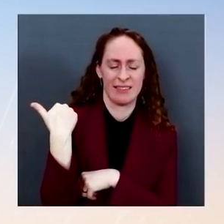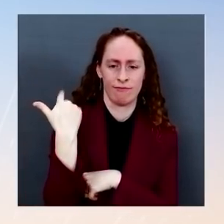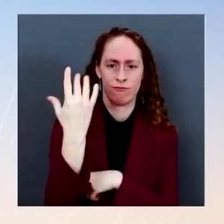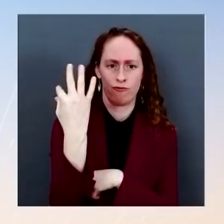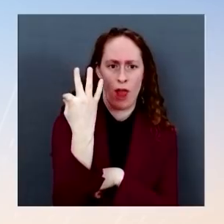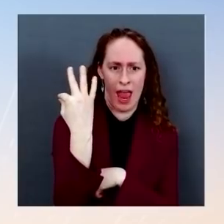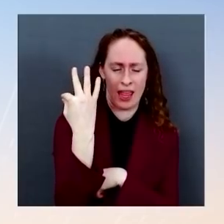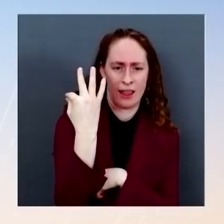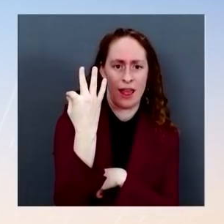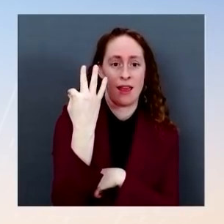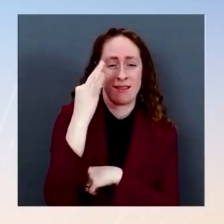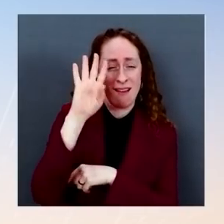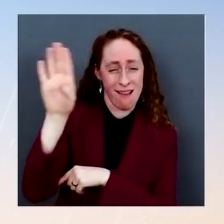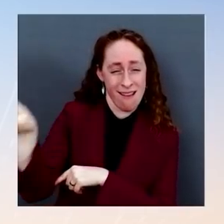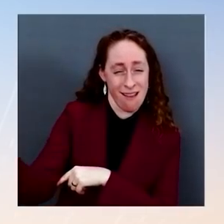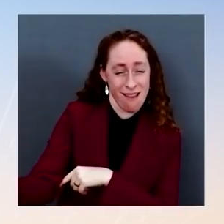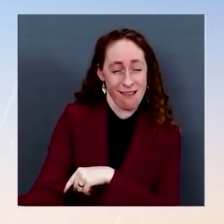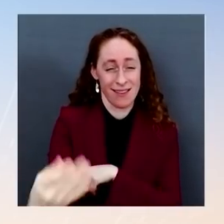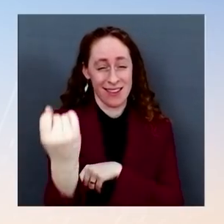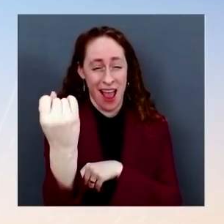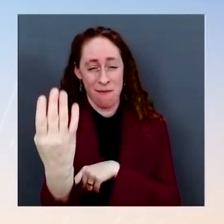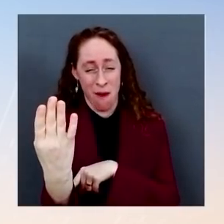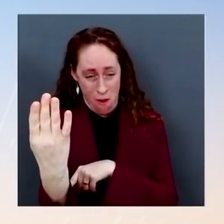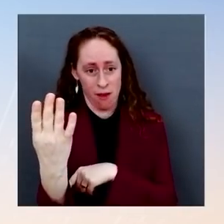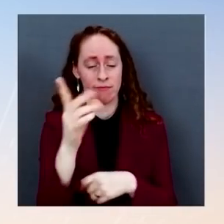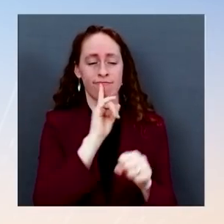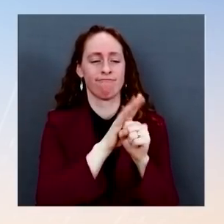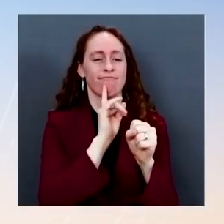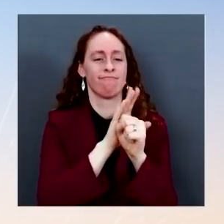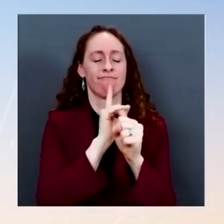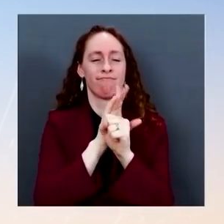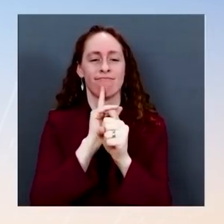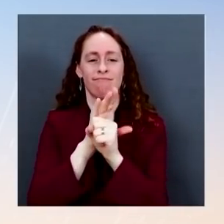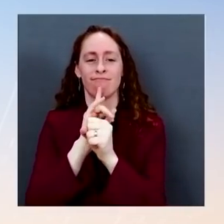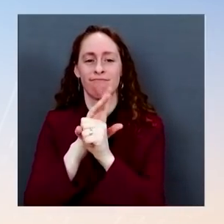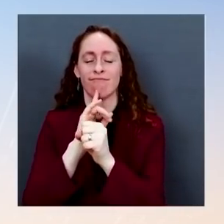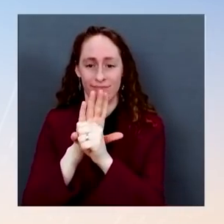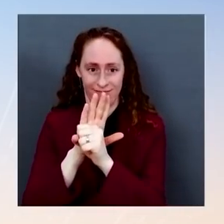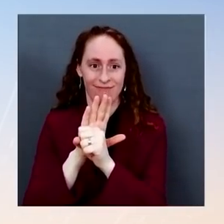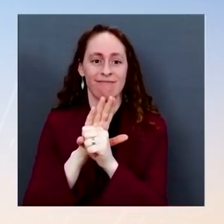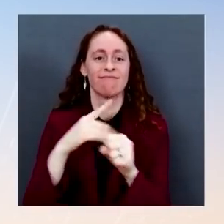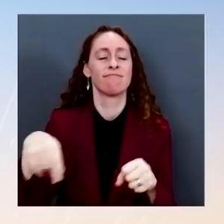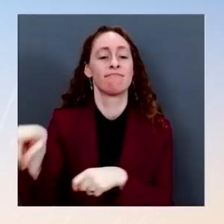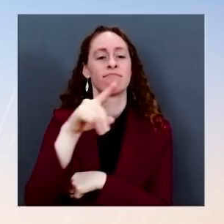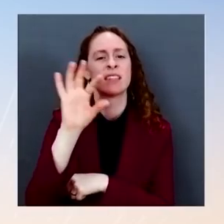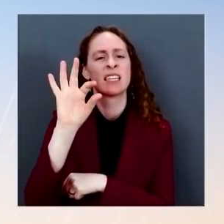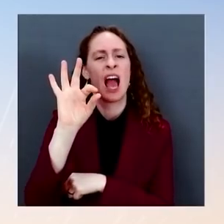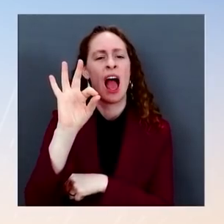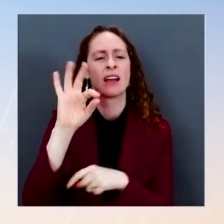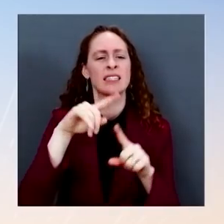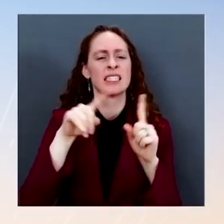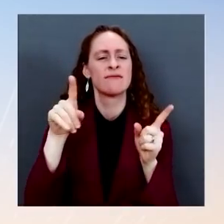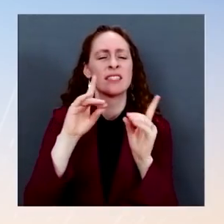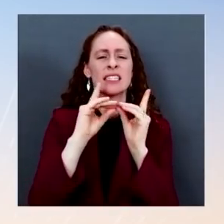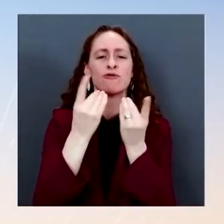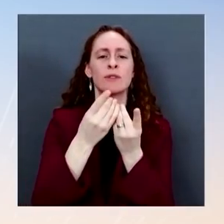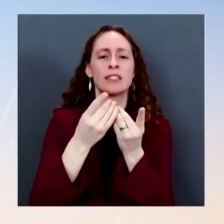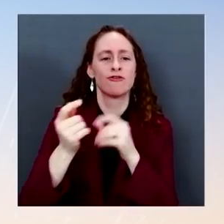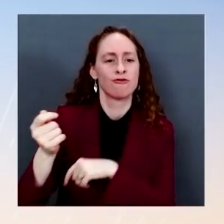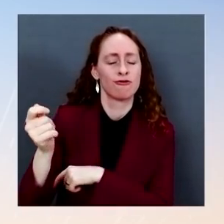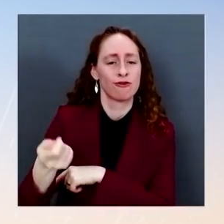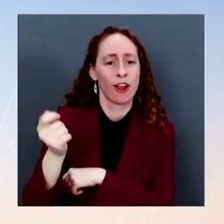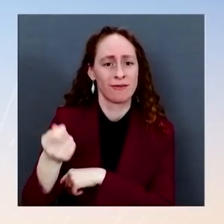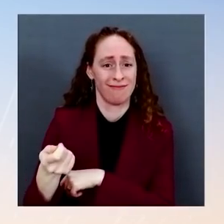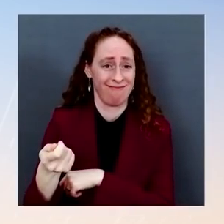nominees. This included 9 district court judges, bringing the total for the year to 40, more than any president in his first year in office since President